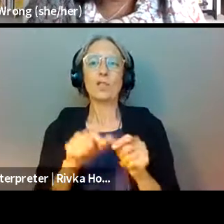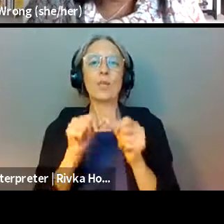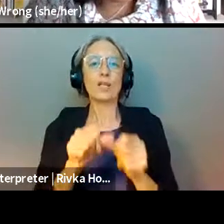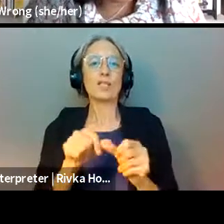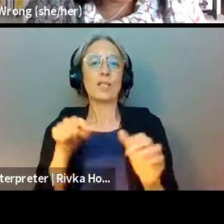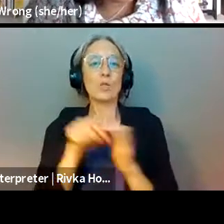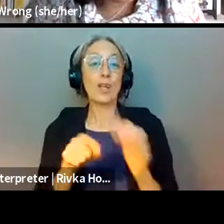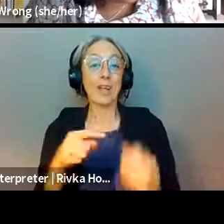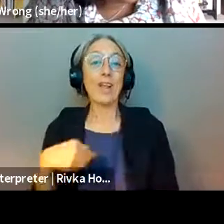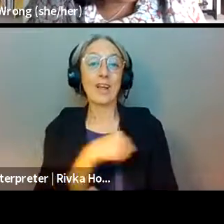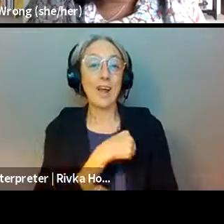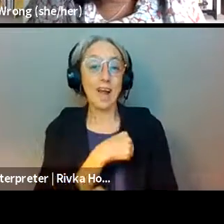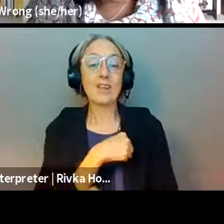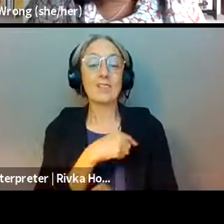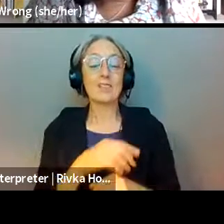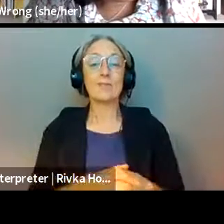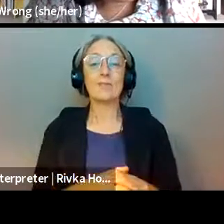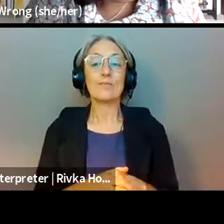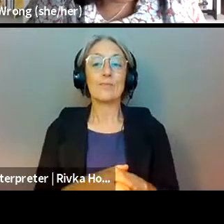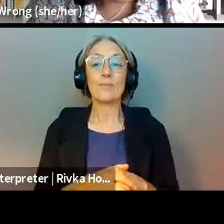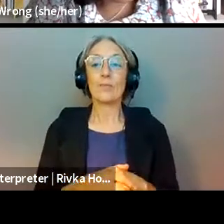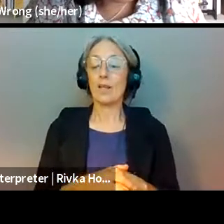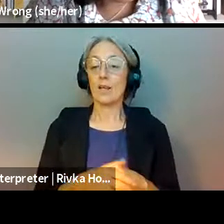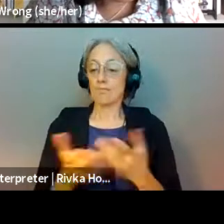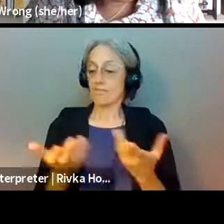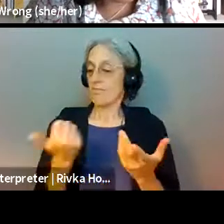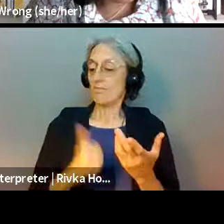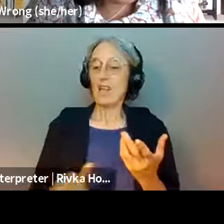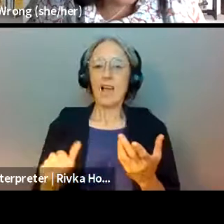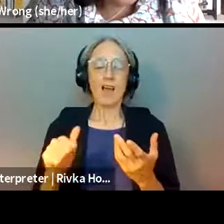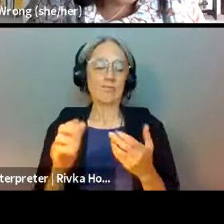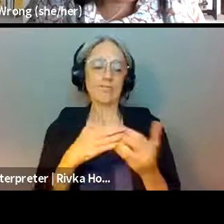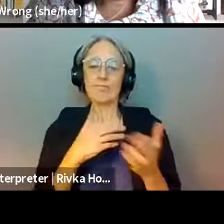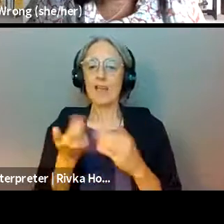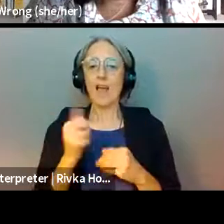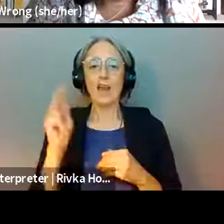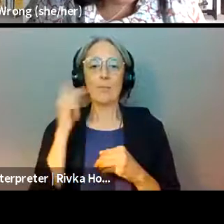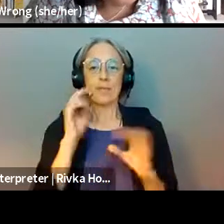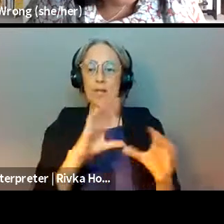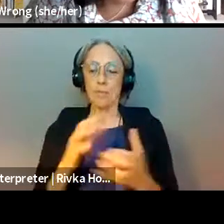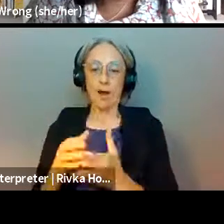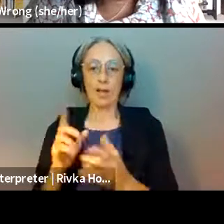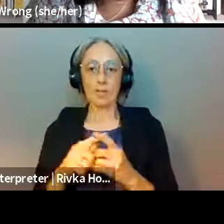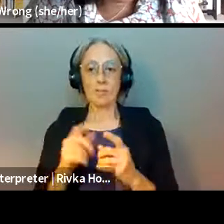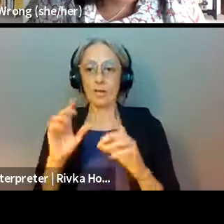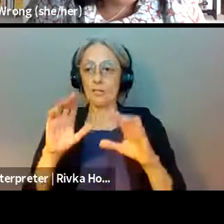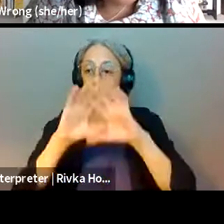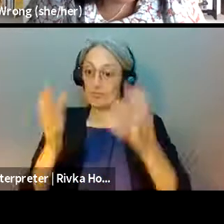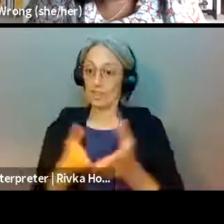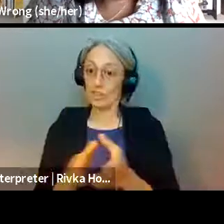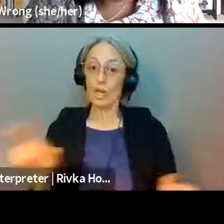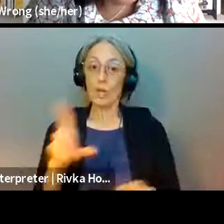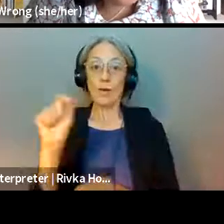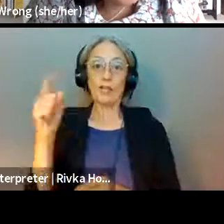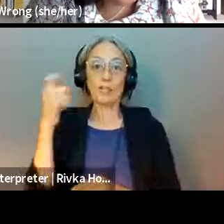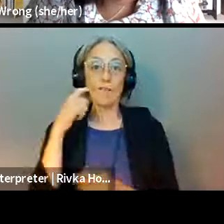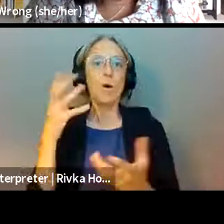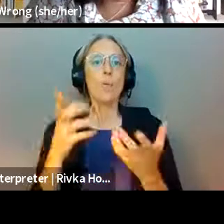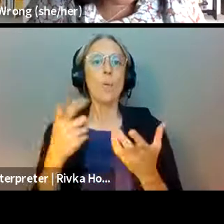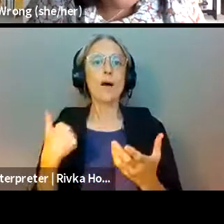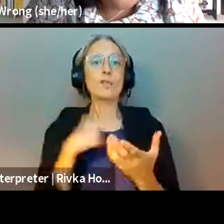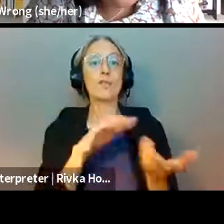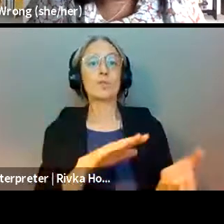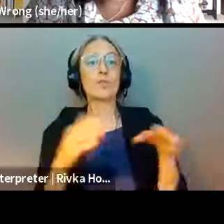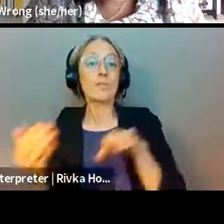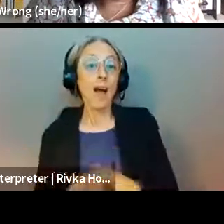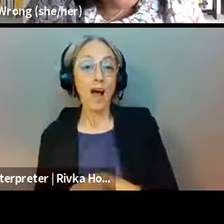us. Regardless of political party, the US has made it blatantly clear over the years that it still wants us dead so that it can steal the last of